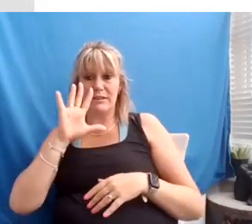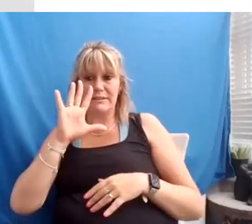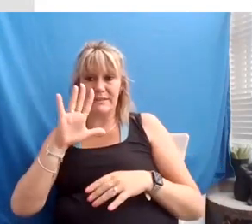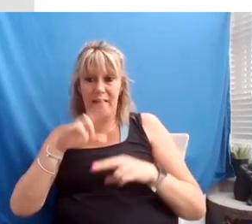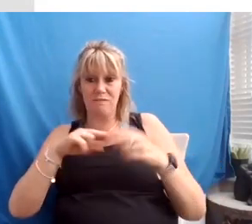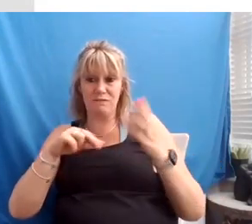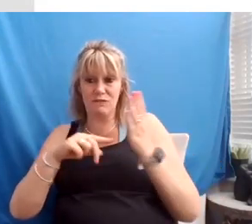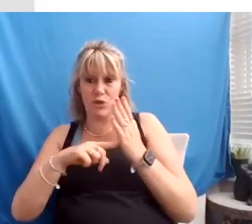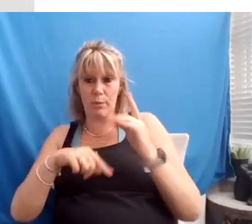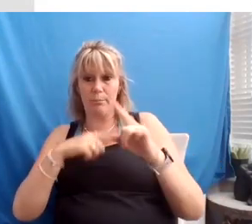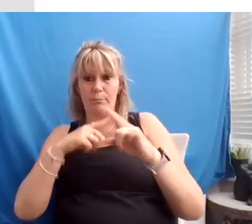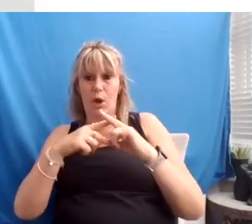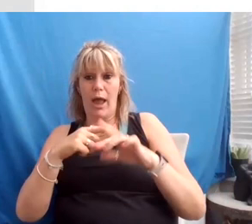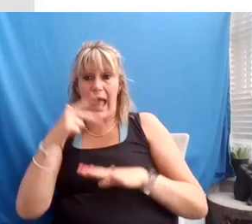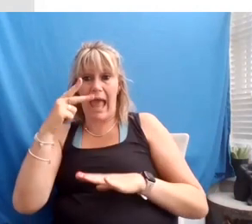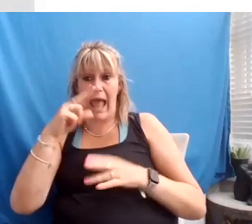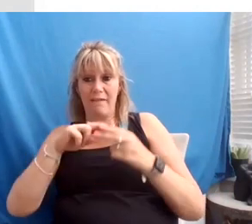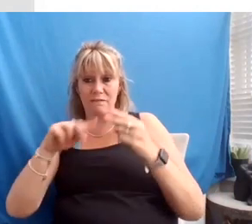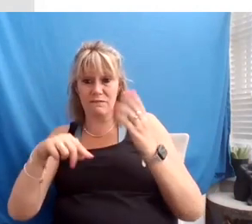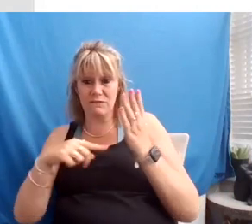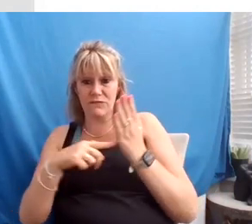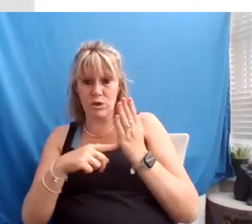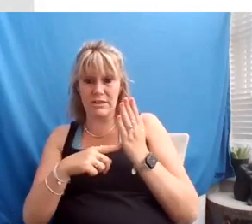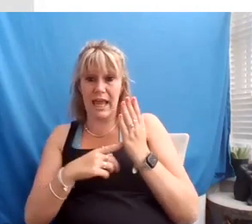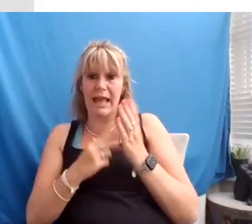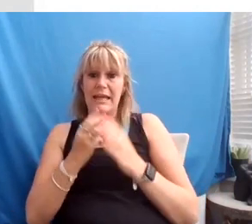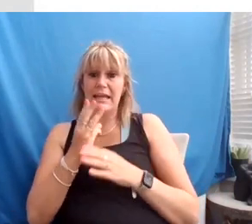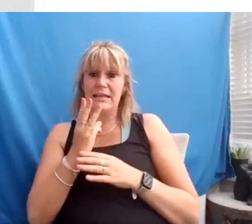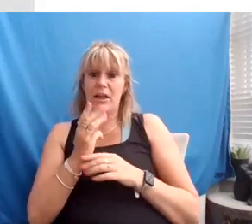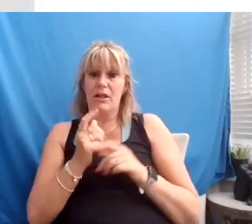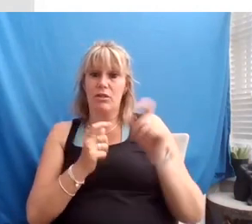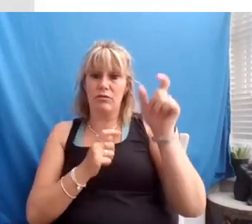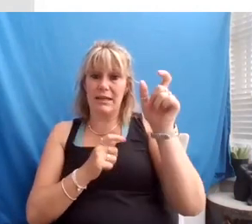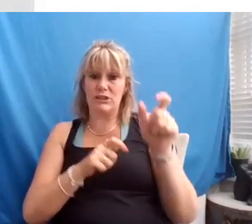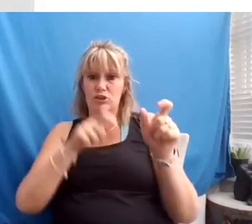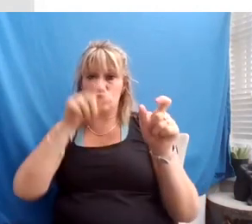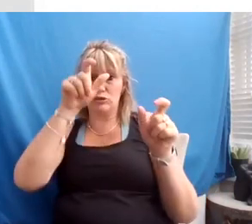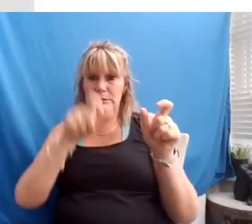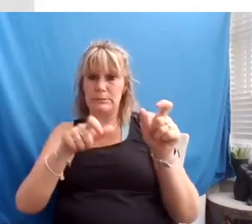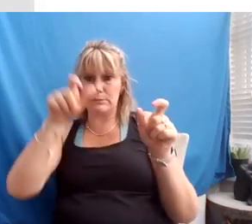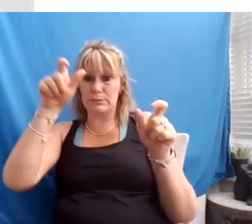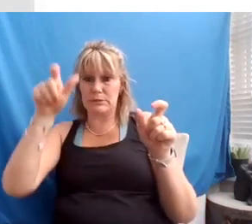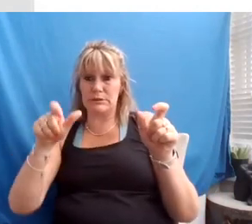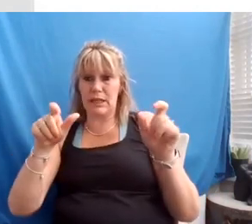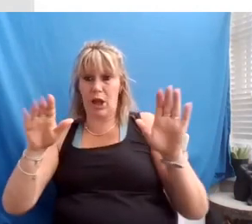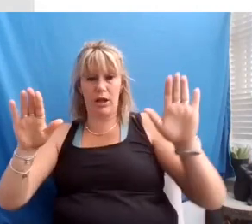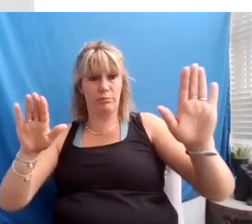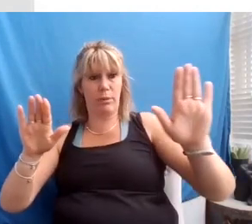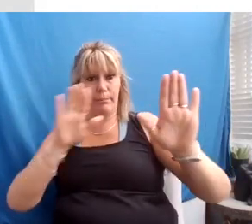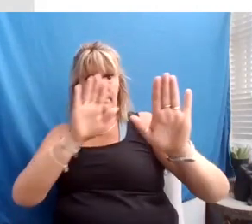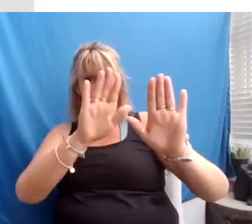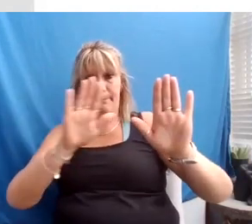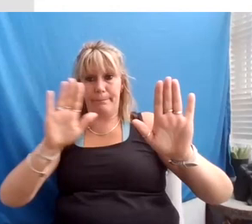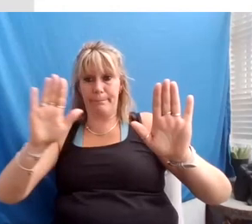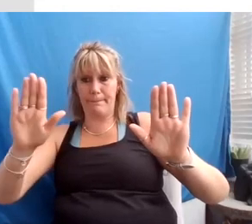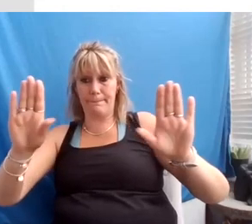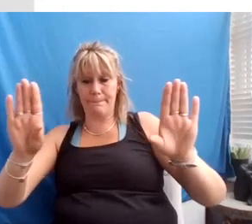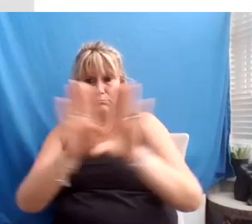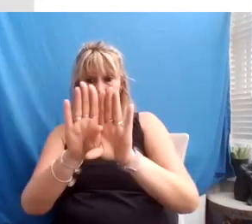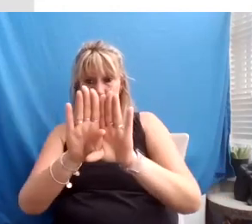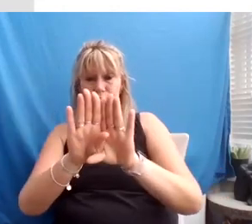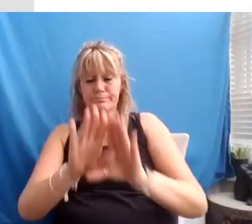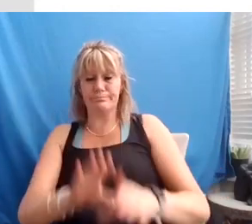10 foot by 8 foot, and it's in three strips that butt against each other like wallpaper.